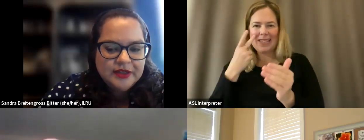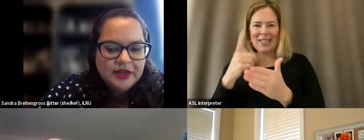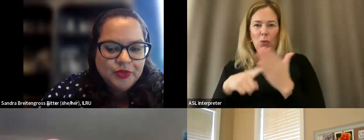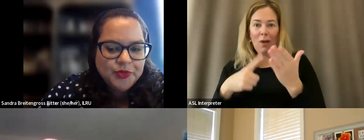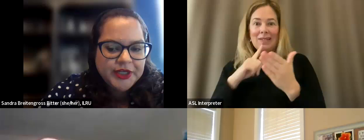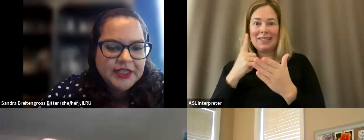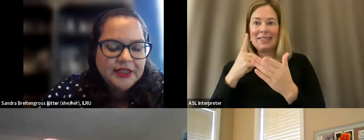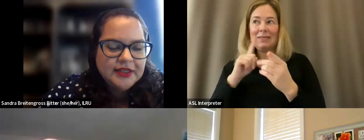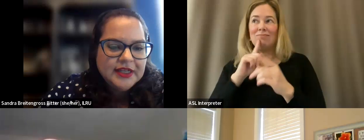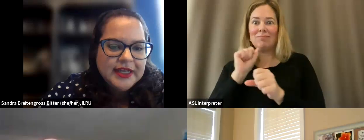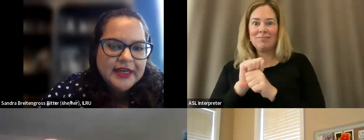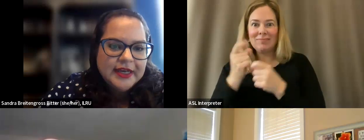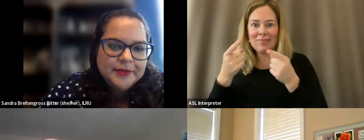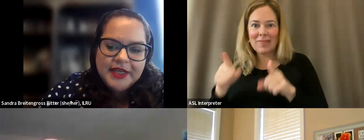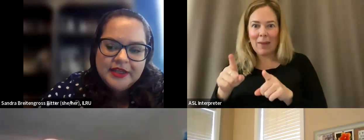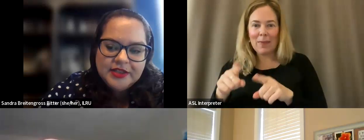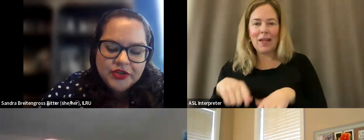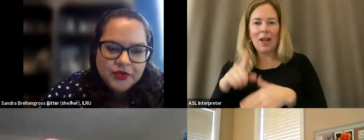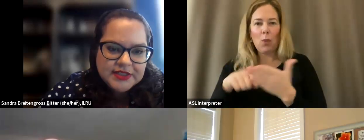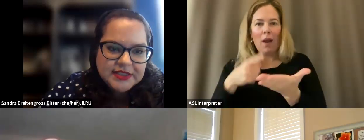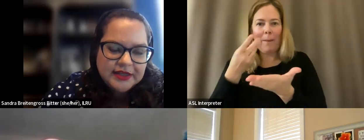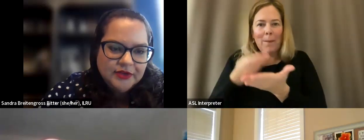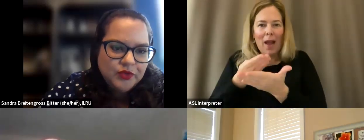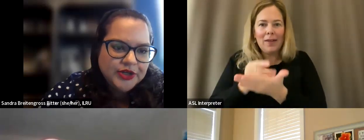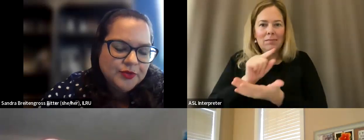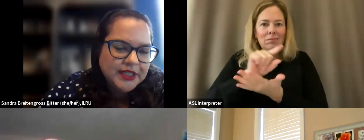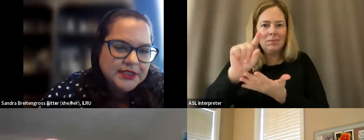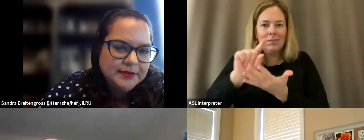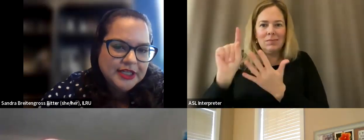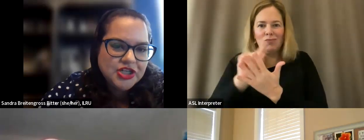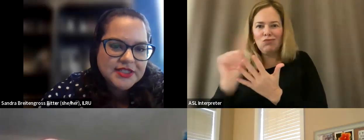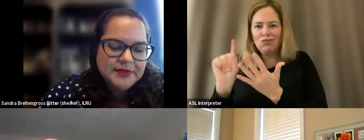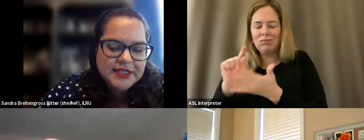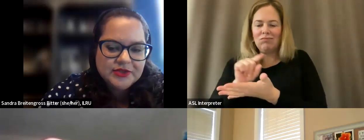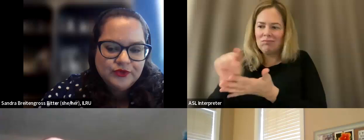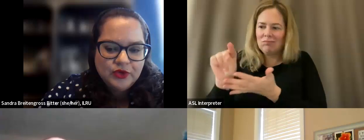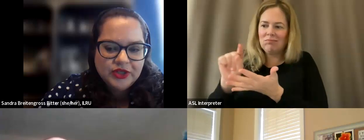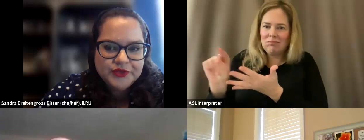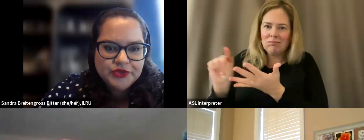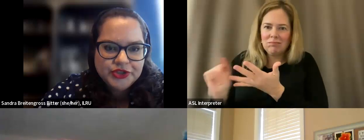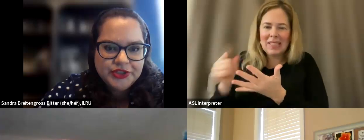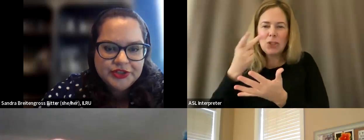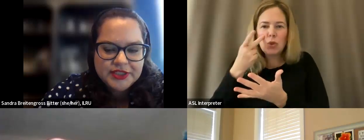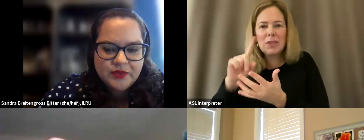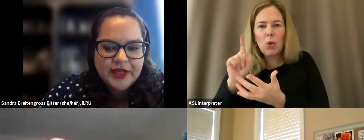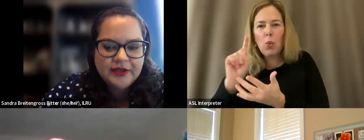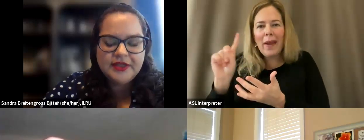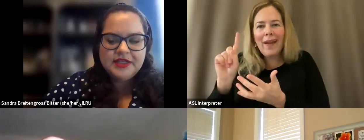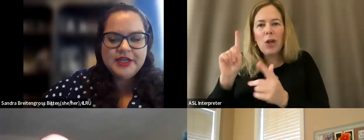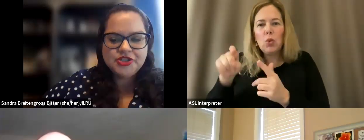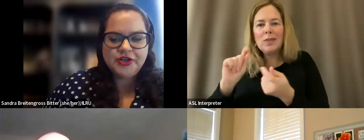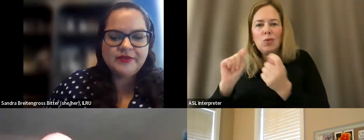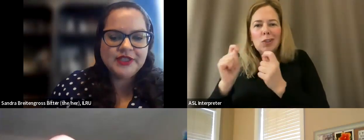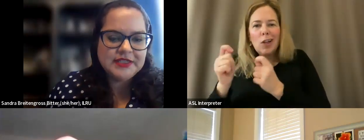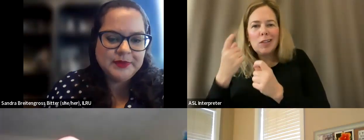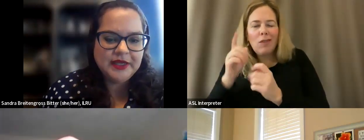what's been appropriated. And then you can see kind of where you might need to make adjustments for future years as well.